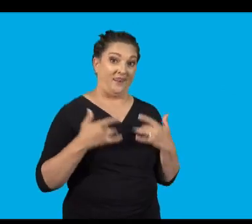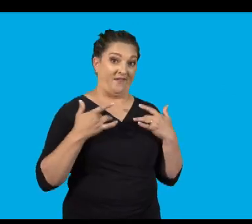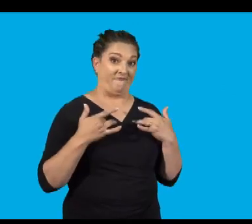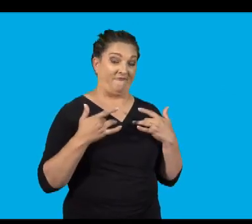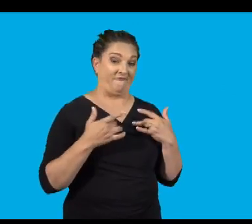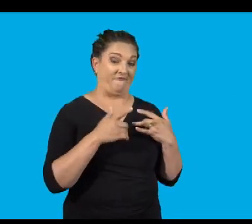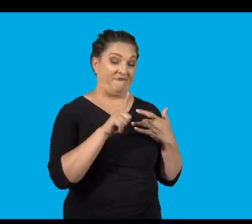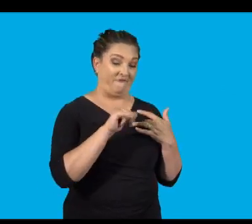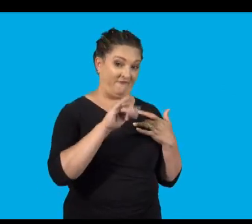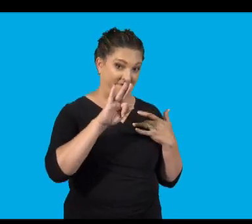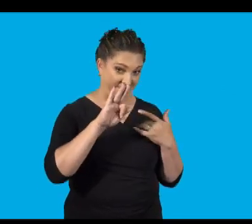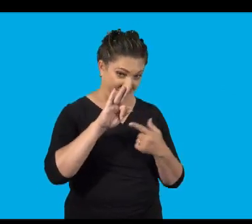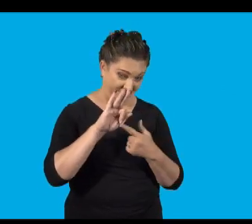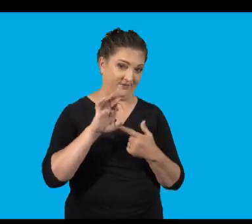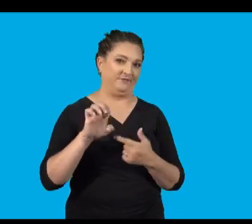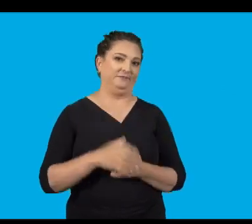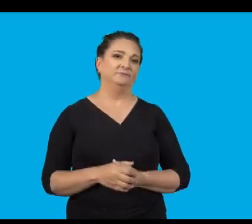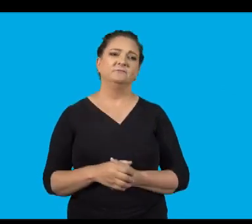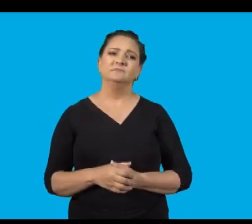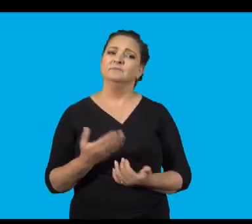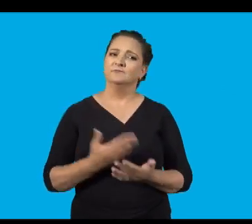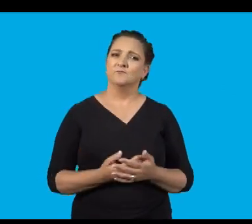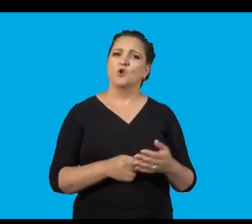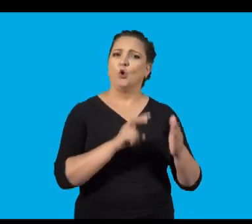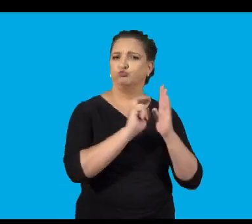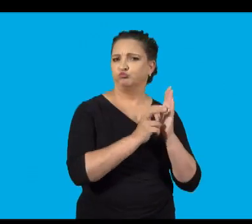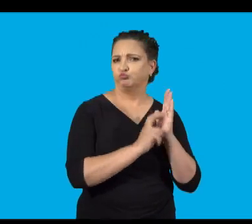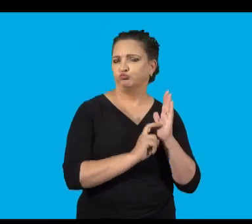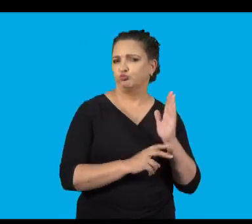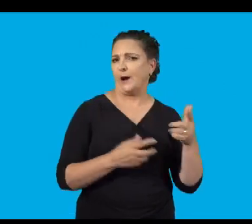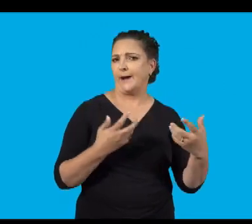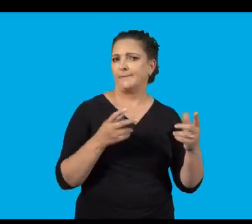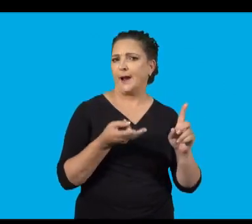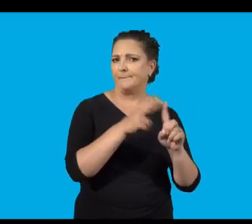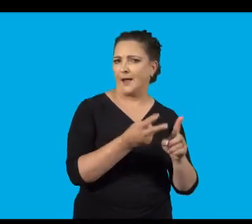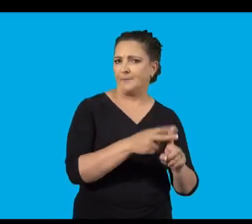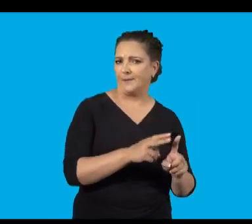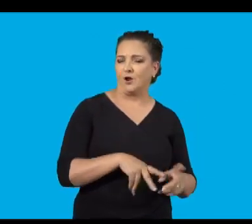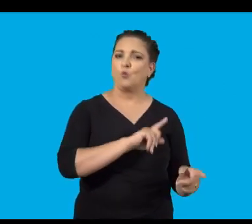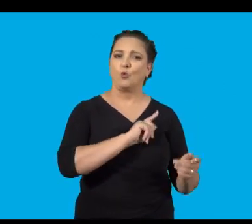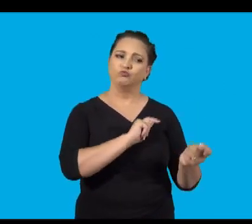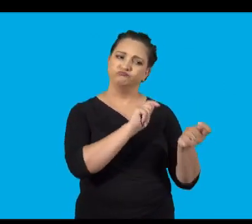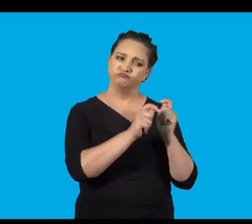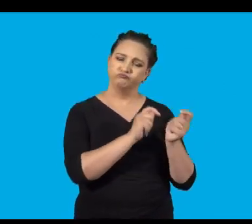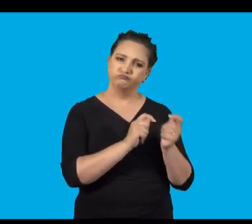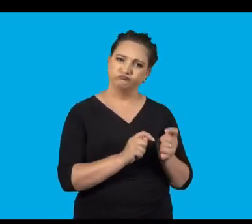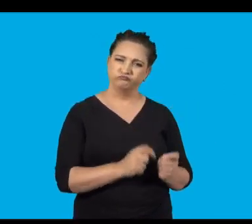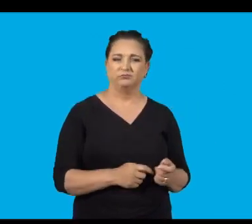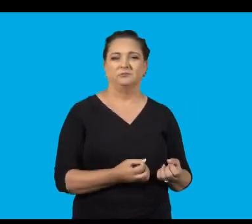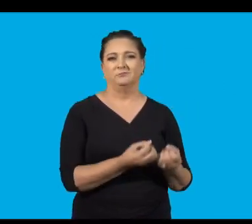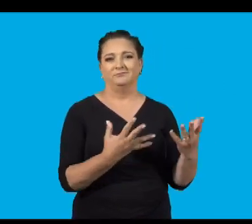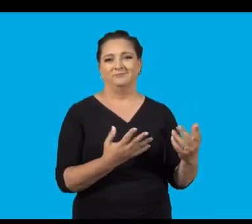So their lives will become life, okay? So we've applied our rules for making it